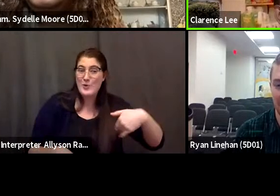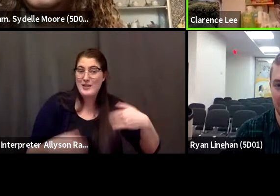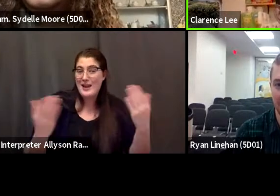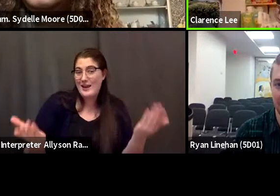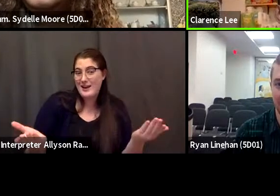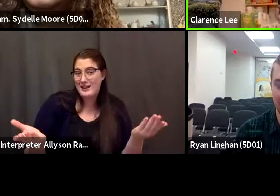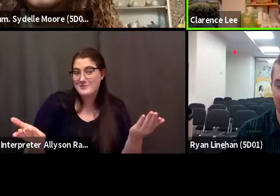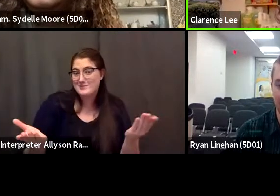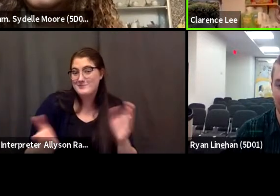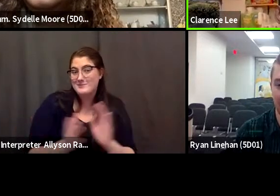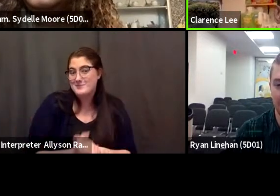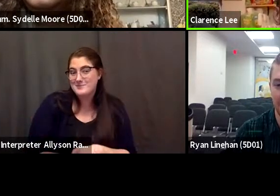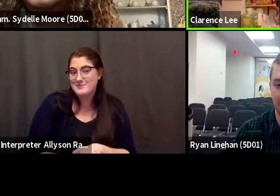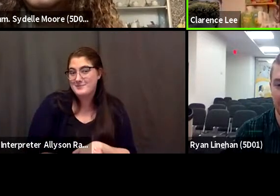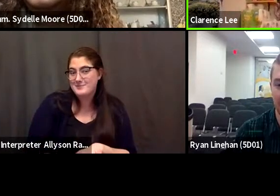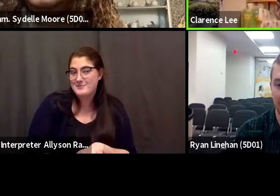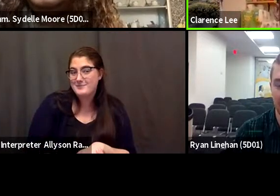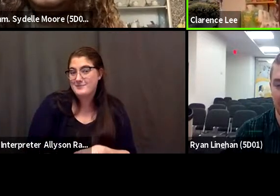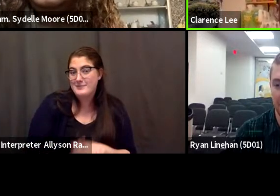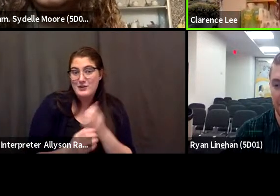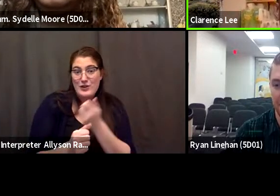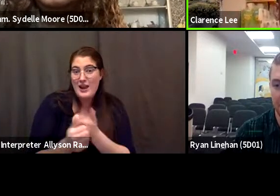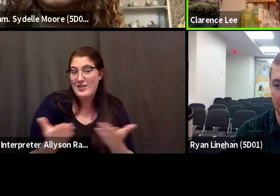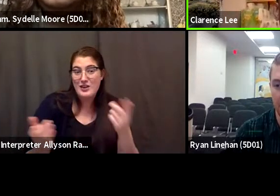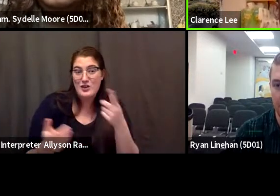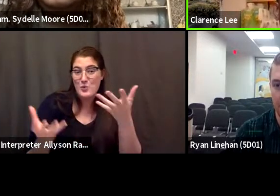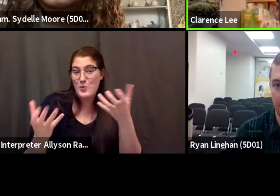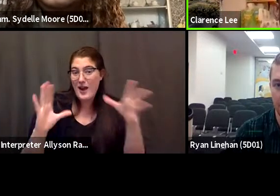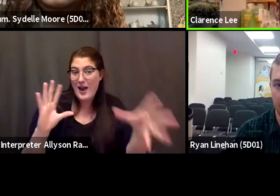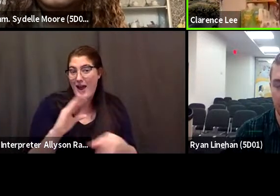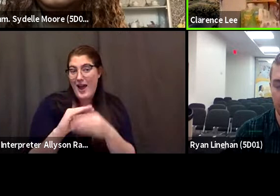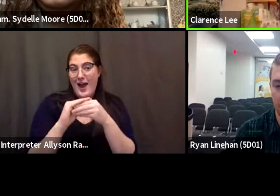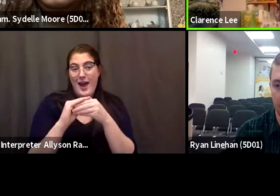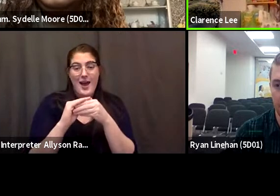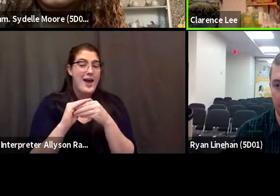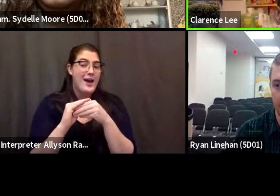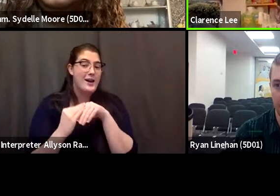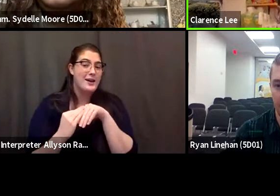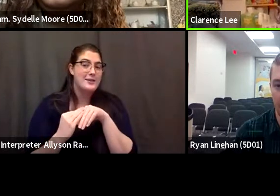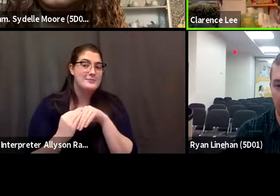commissioners, is anything you'd like to add?